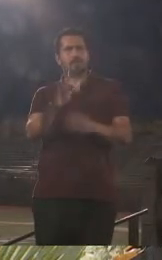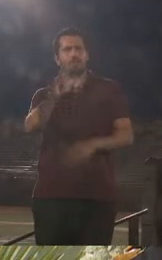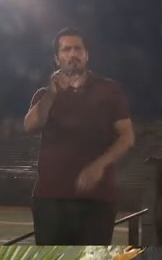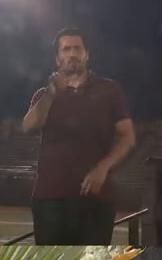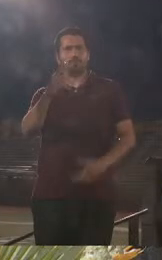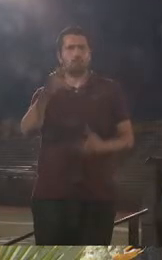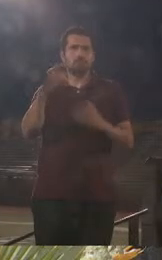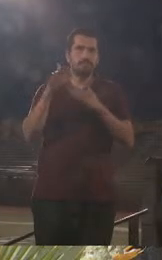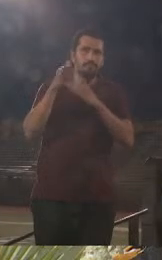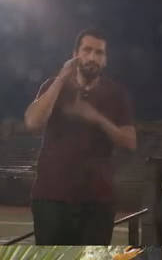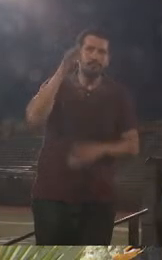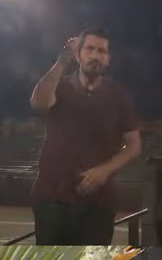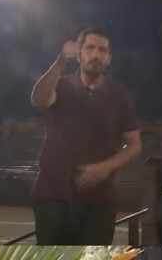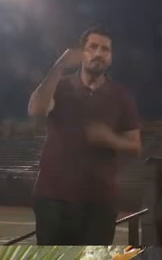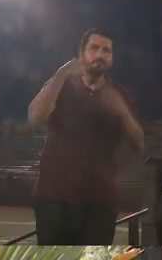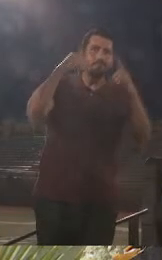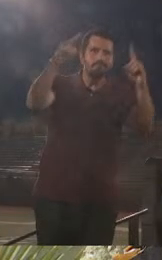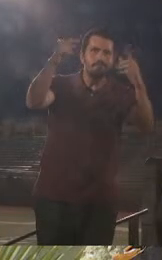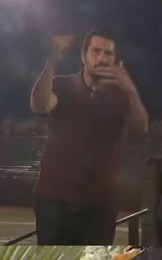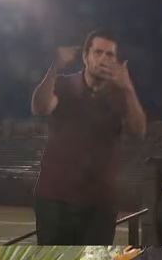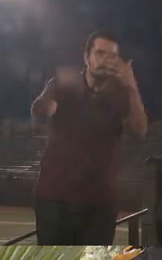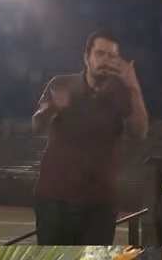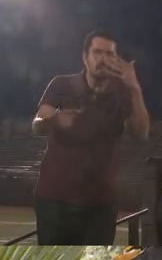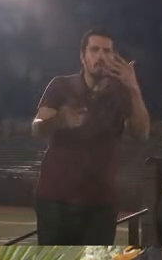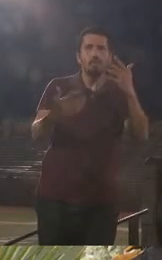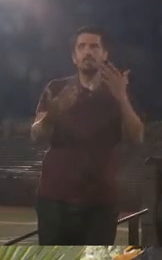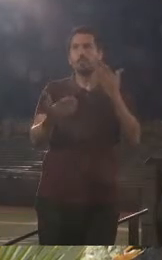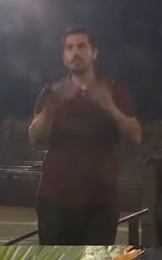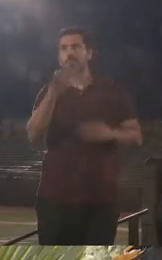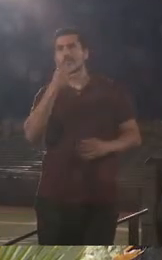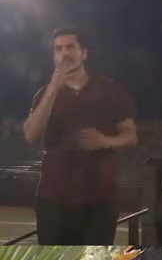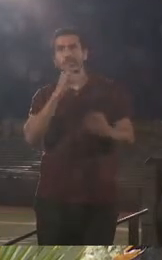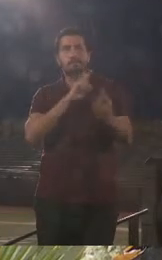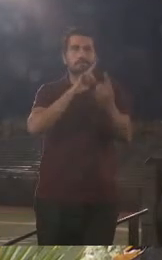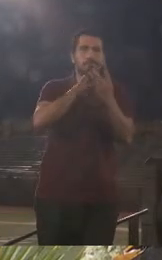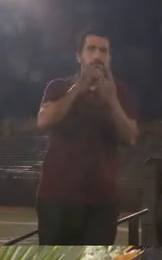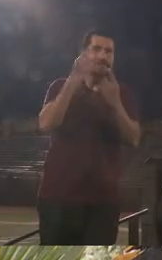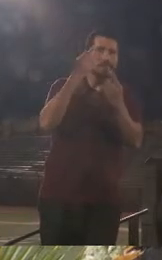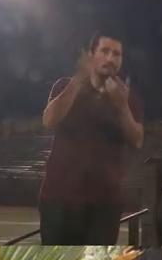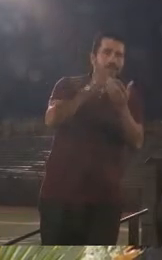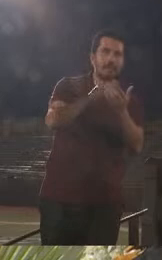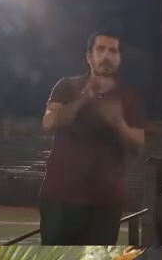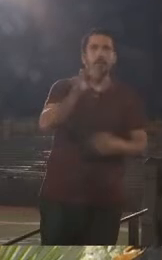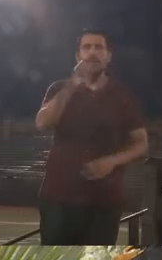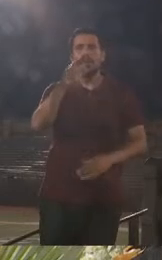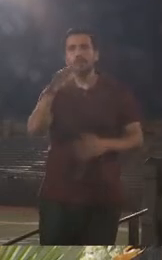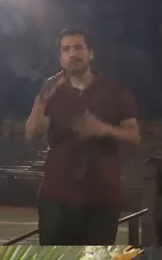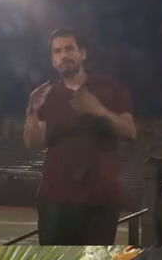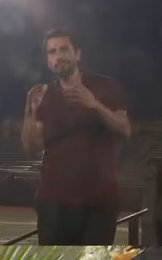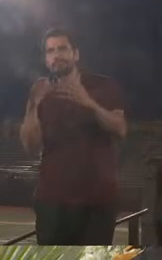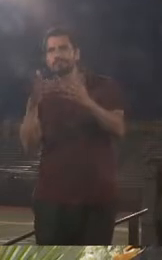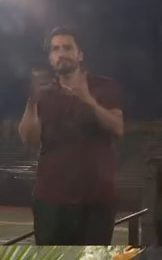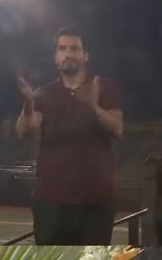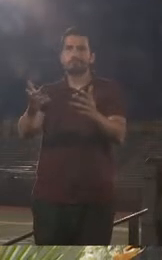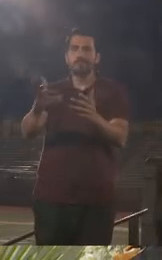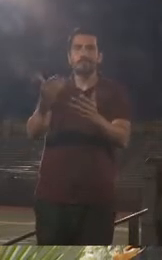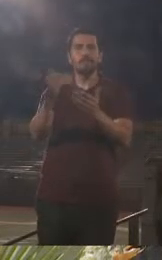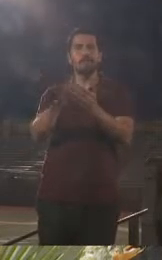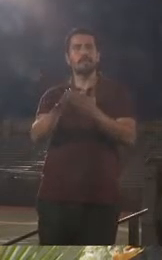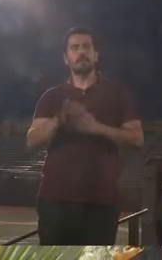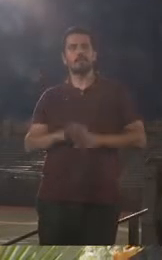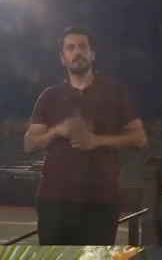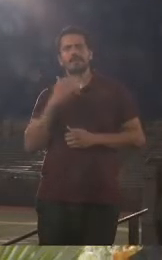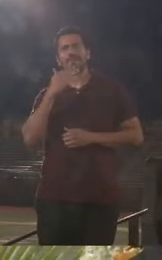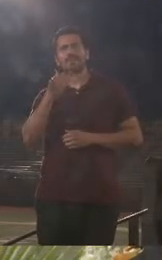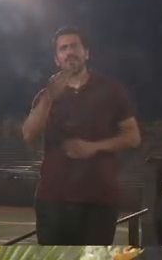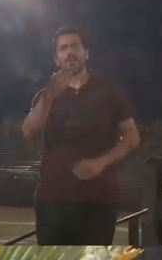Maybe we'll run into each other down the line and reminisce, skipping Littman's class, or catch up on changes in our lives. Thank you, Highlands, for everything,